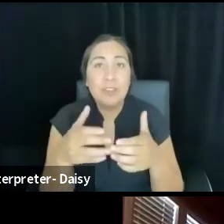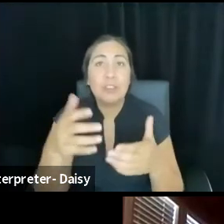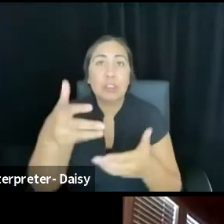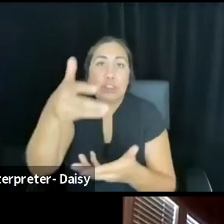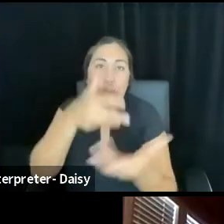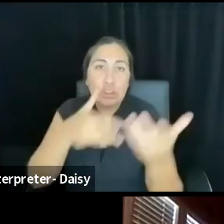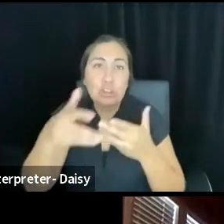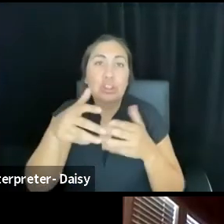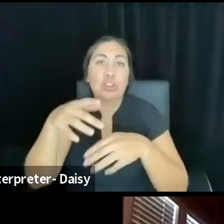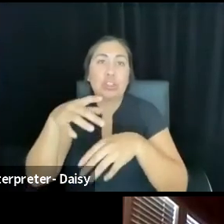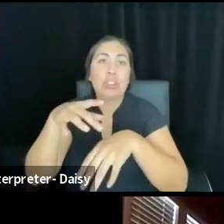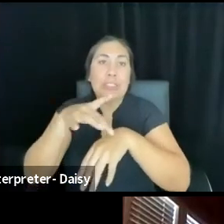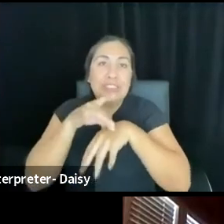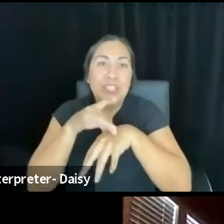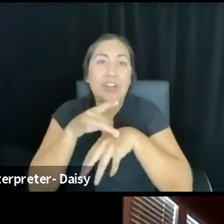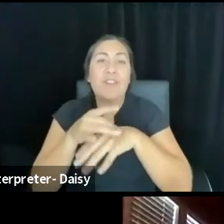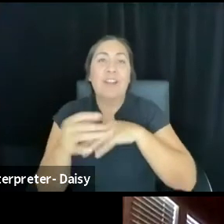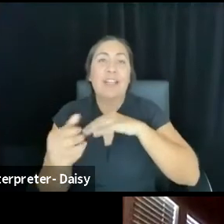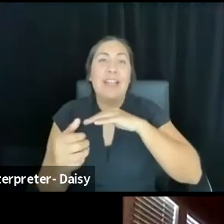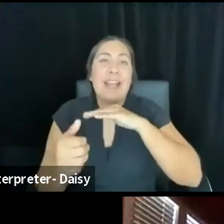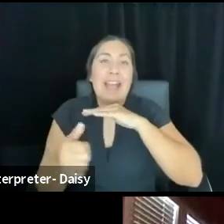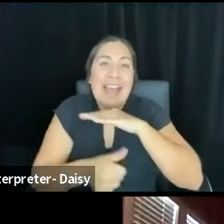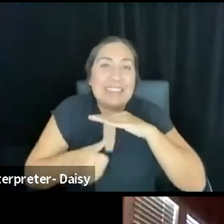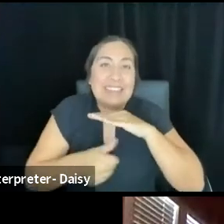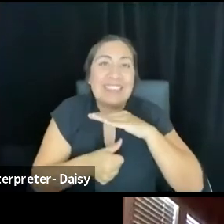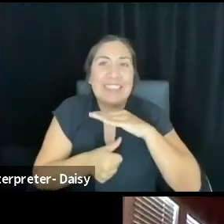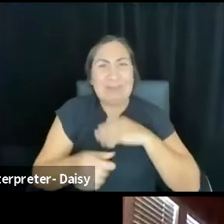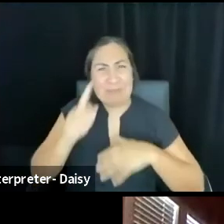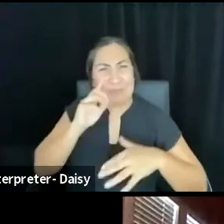isolation. Jeffrey, it's like you read the notes.